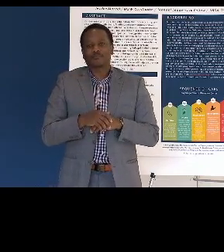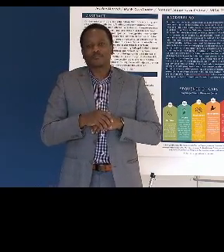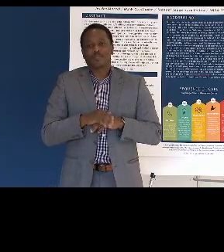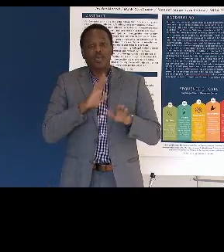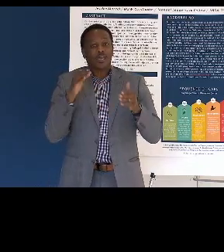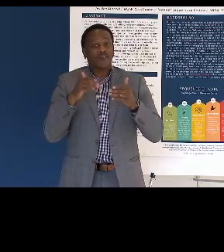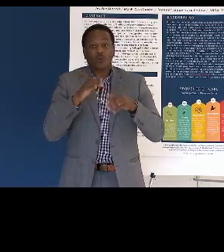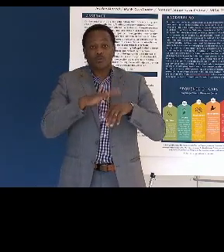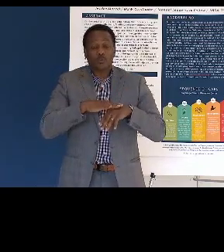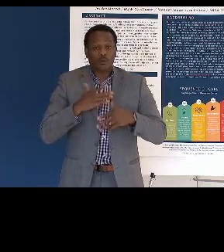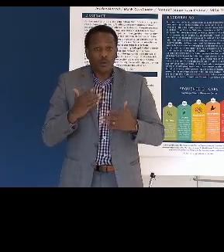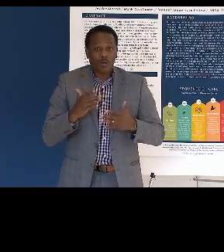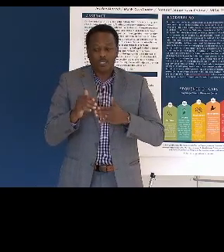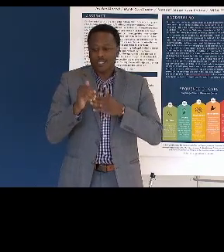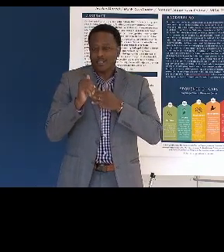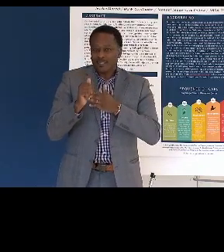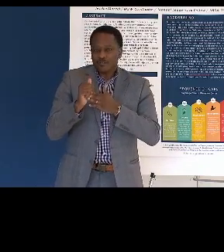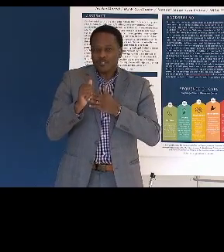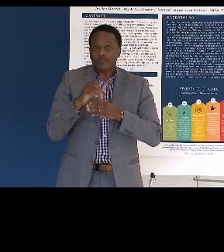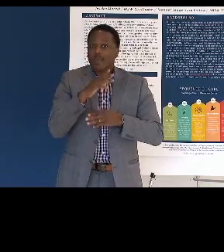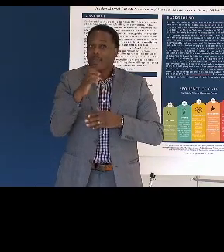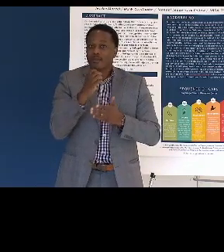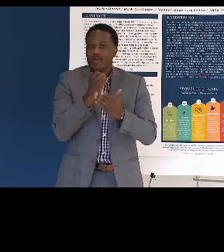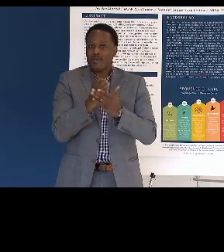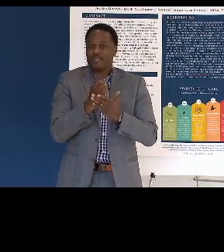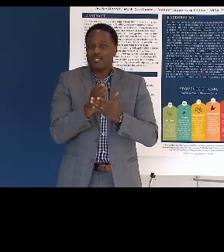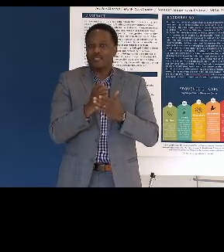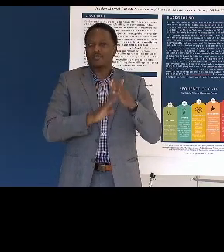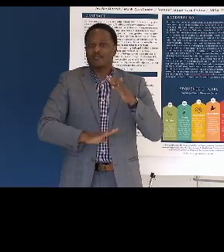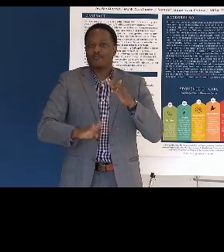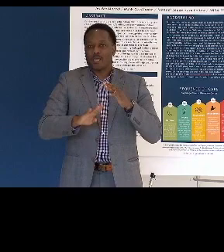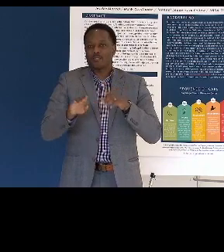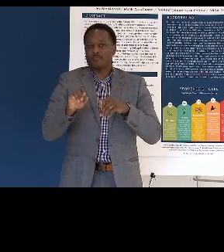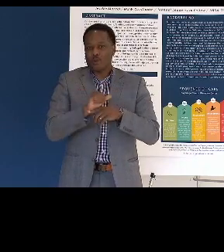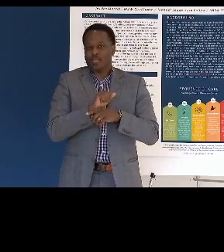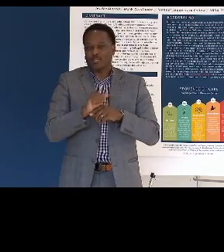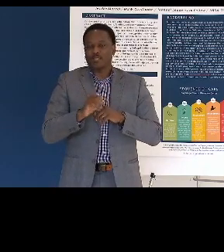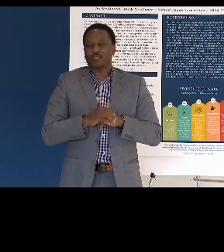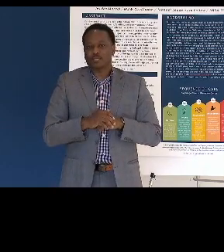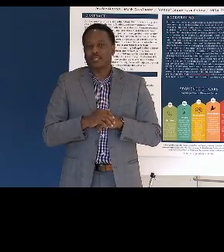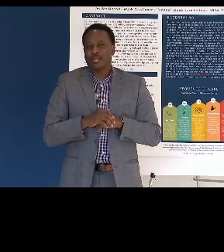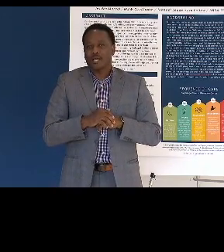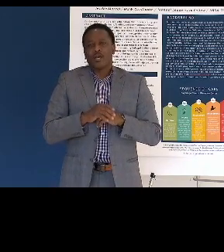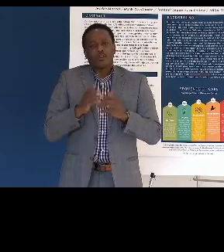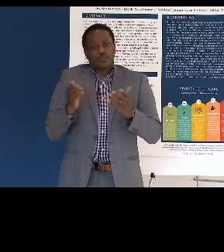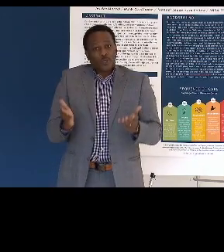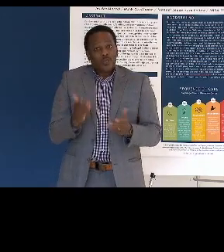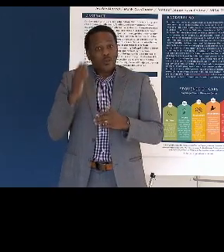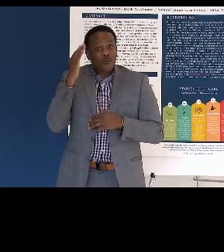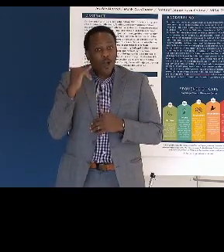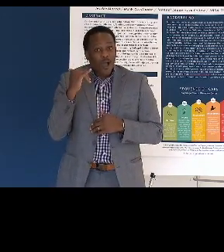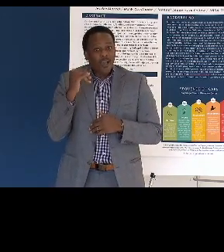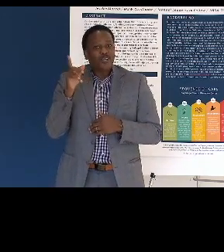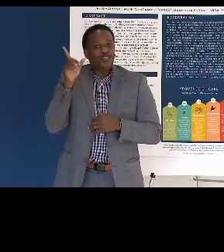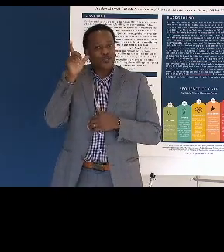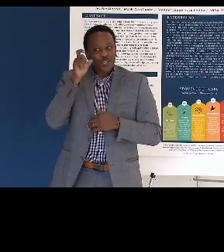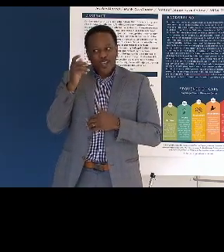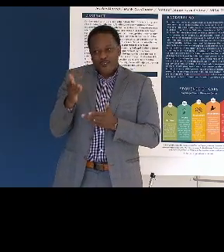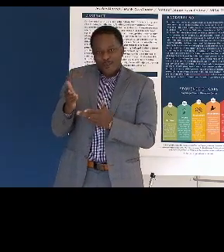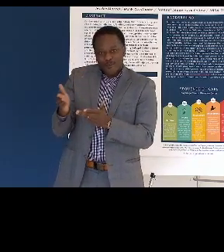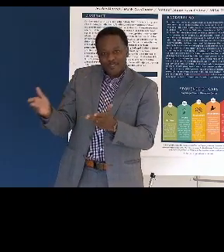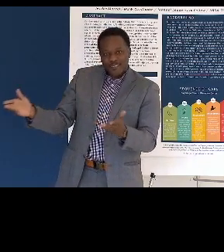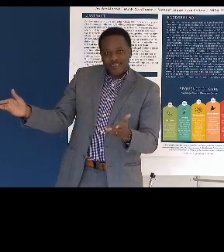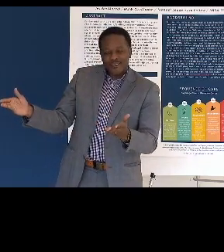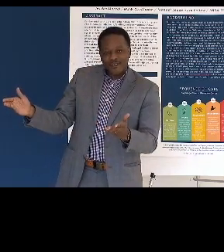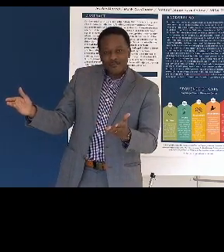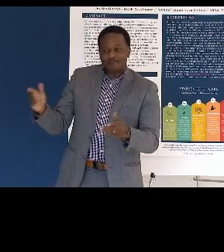leadership and evidence-based practice. Now, you're here to hear from the fellows, and I'd like to introduce you to Dr. David Hussey,